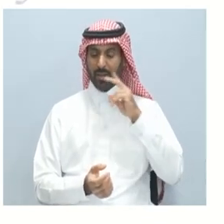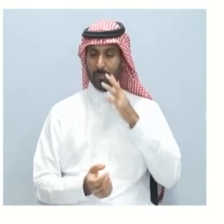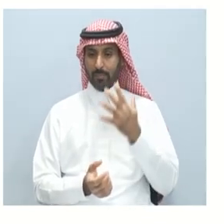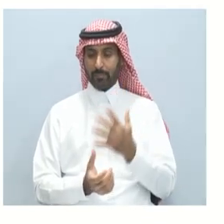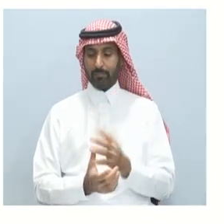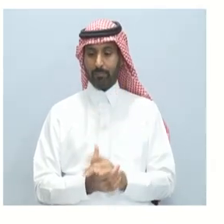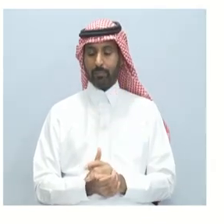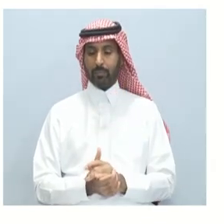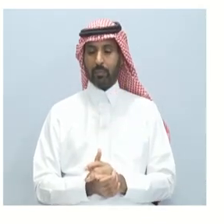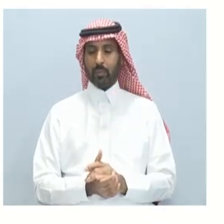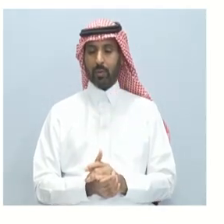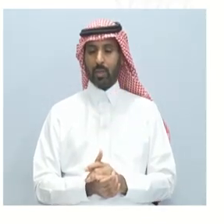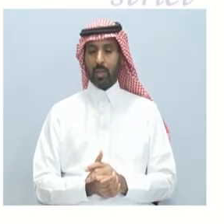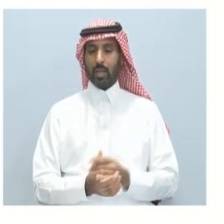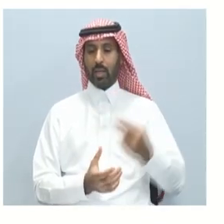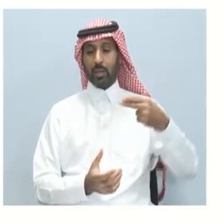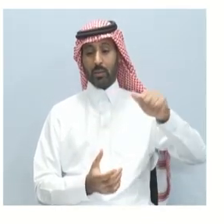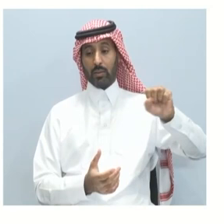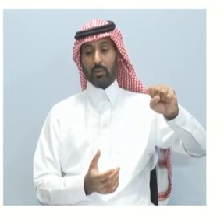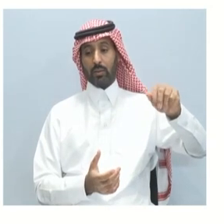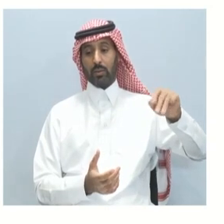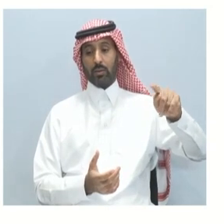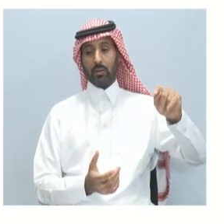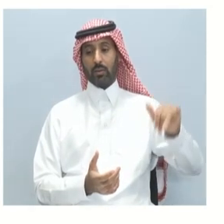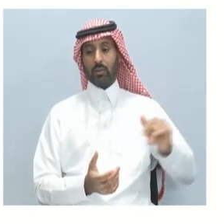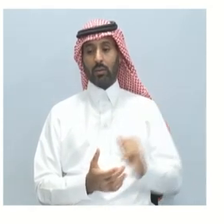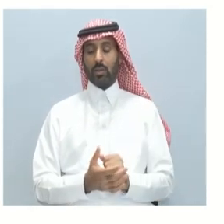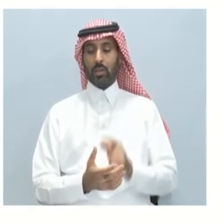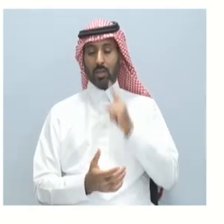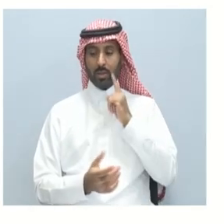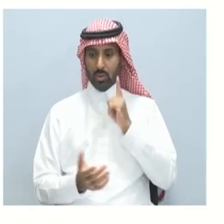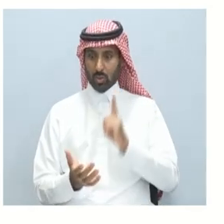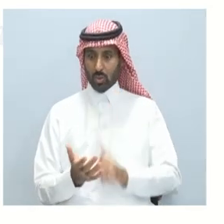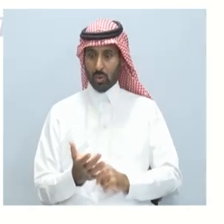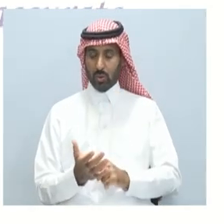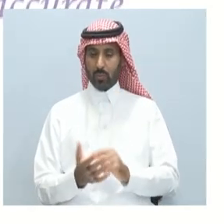irritable, hasty, and we have here, she was also strict